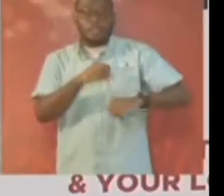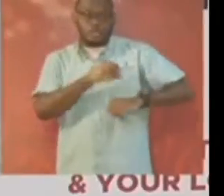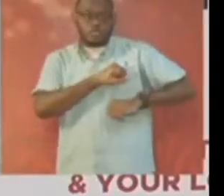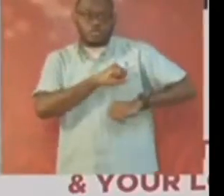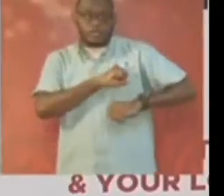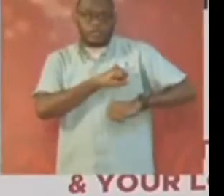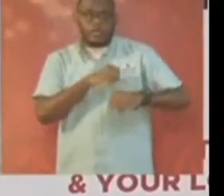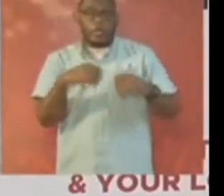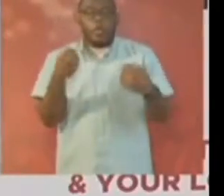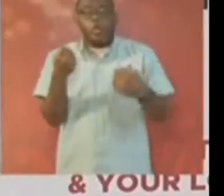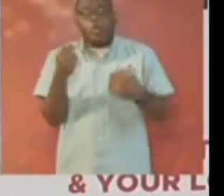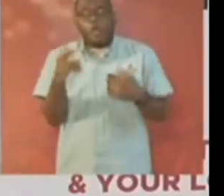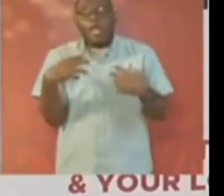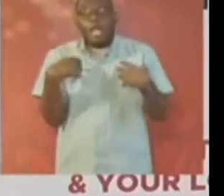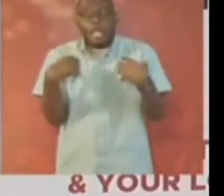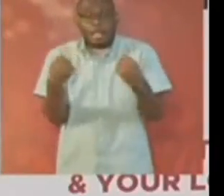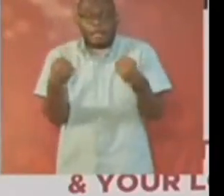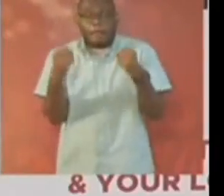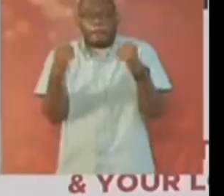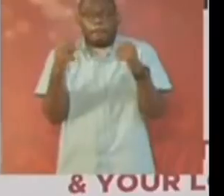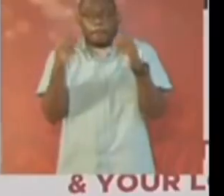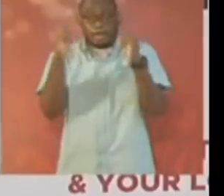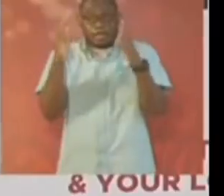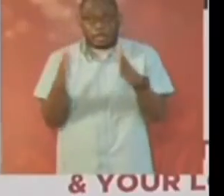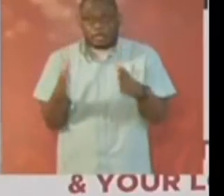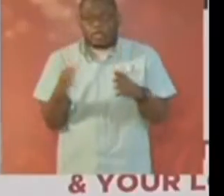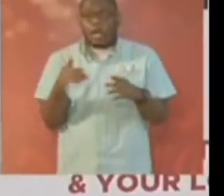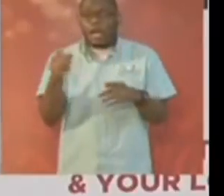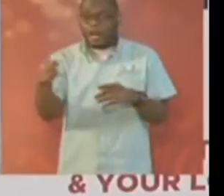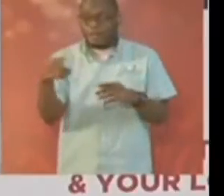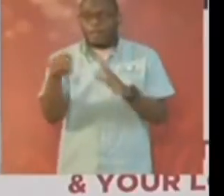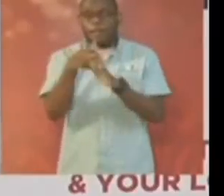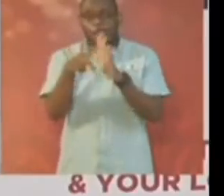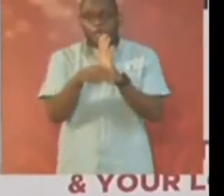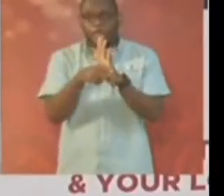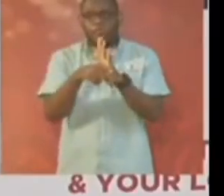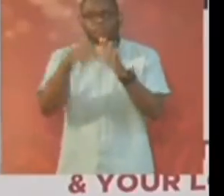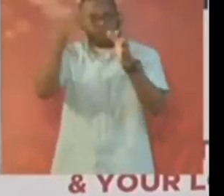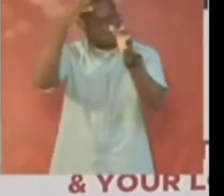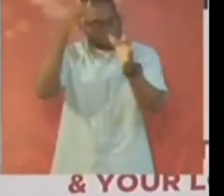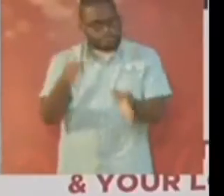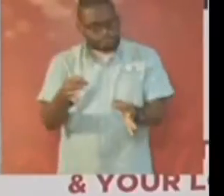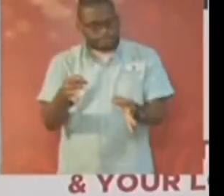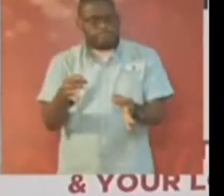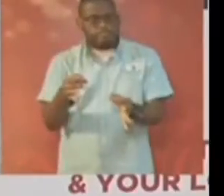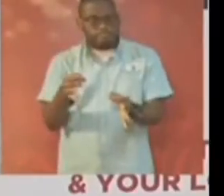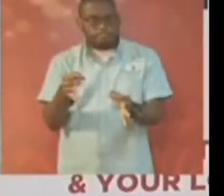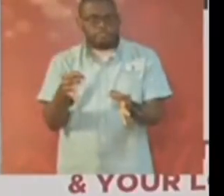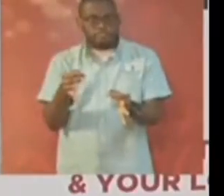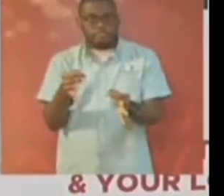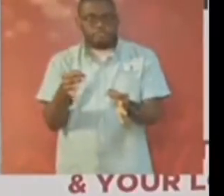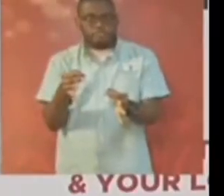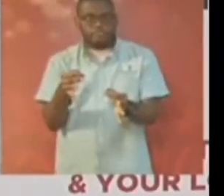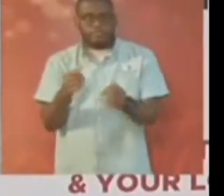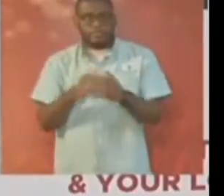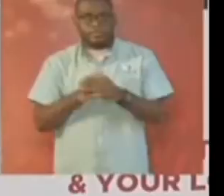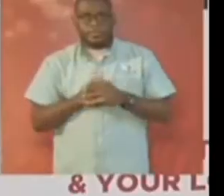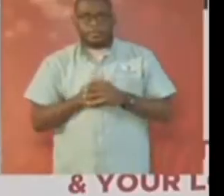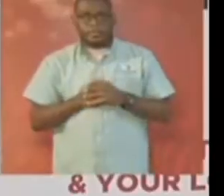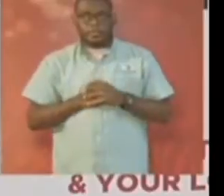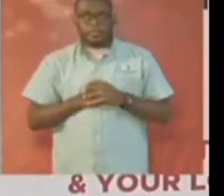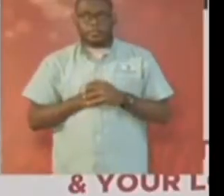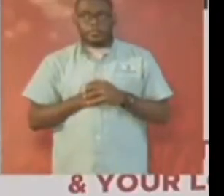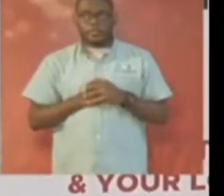to be taken by an expert panel taking regulations and government legislations into consideration. Thank